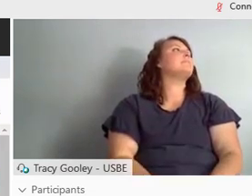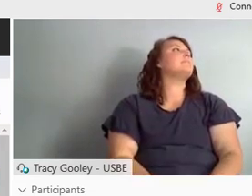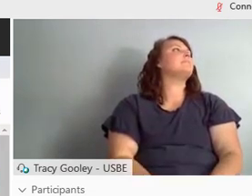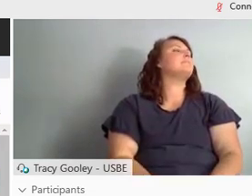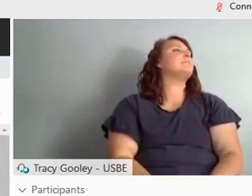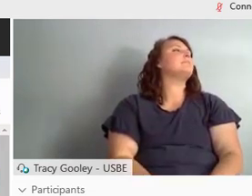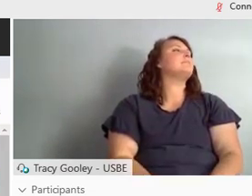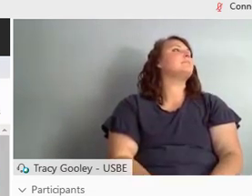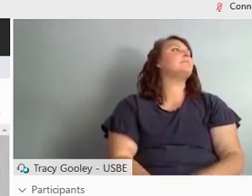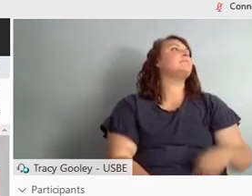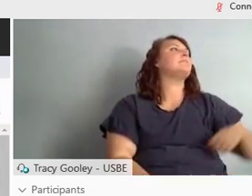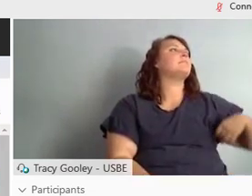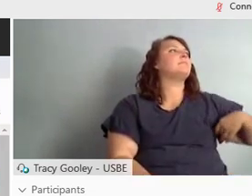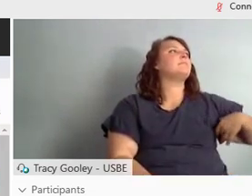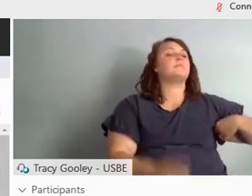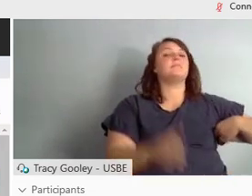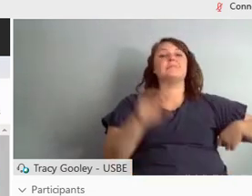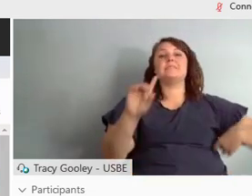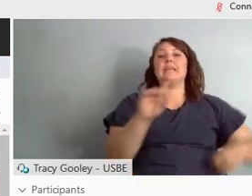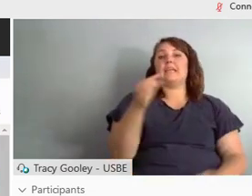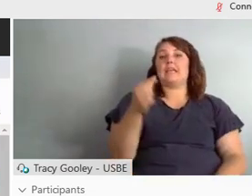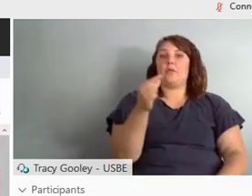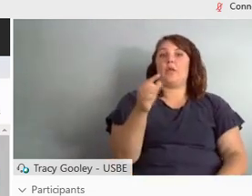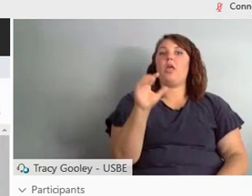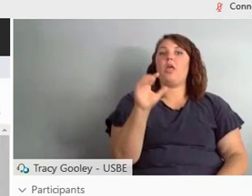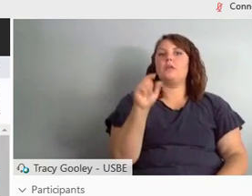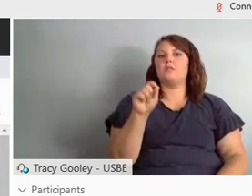Back in business. So